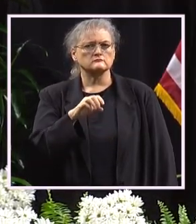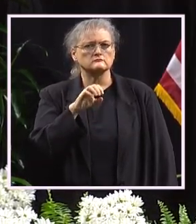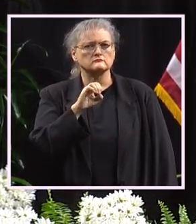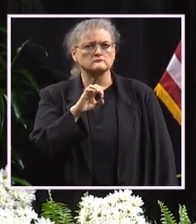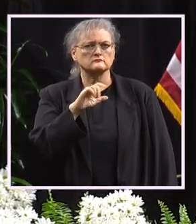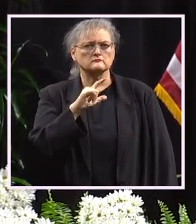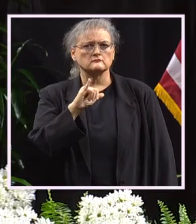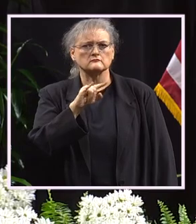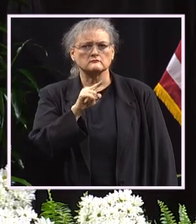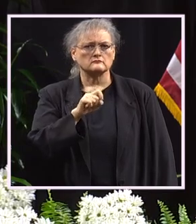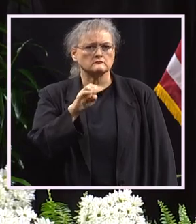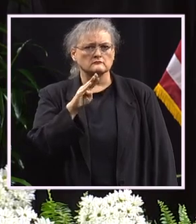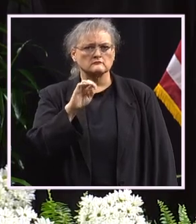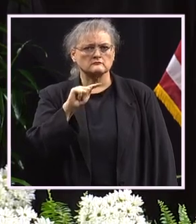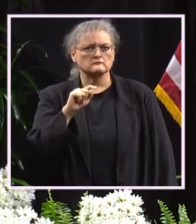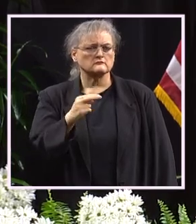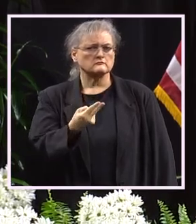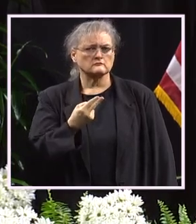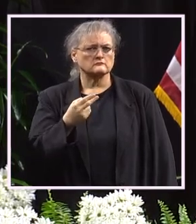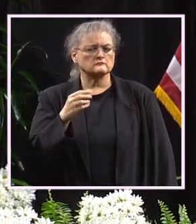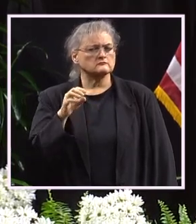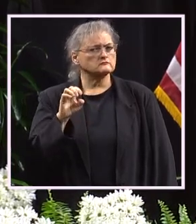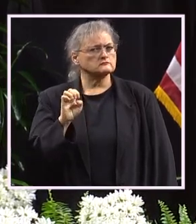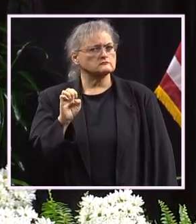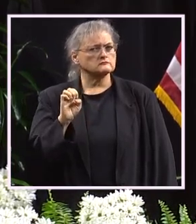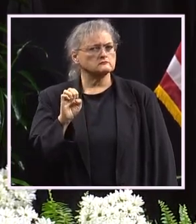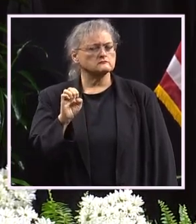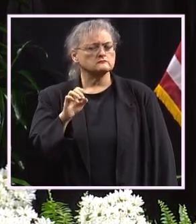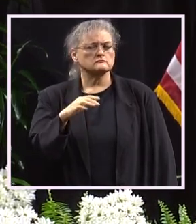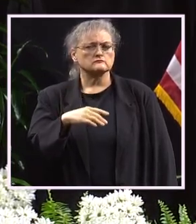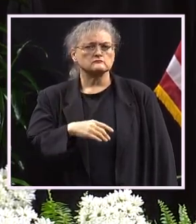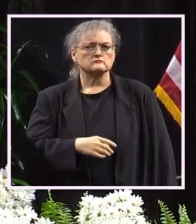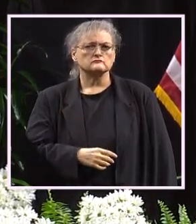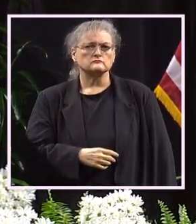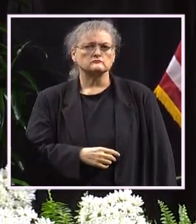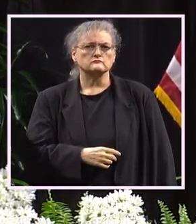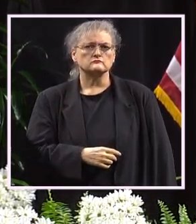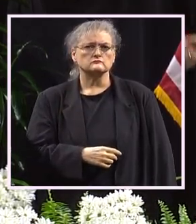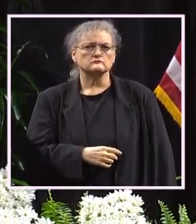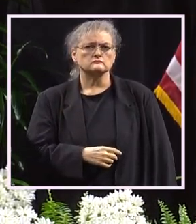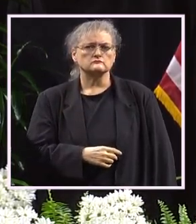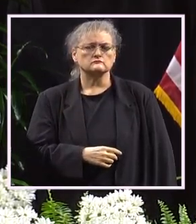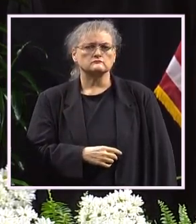Elizabeth K. Allen, Master of Business Administration,